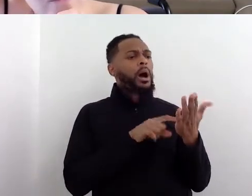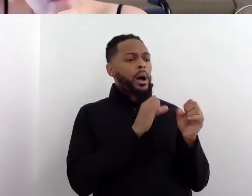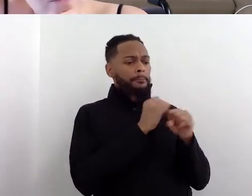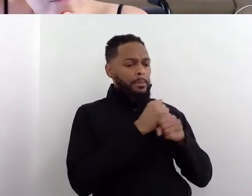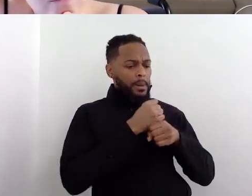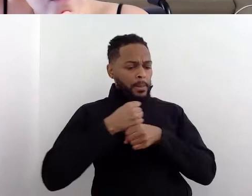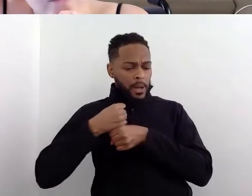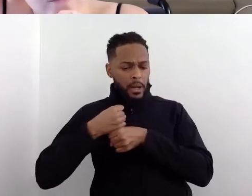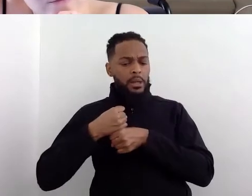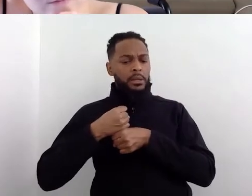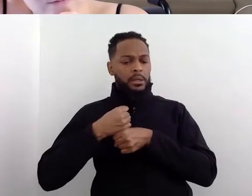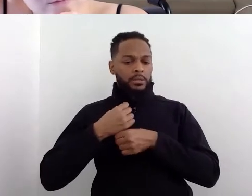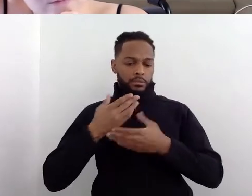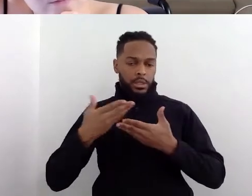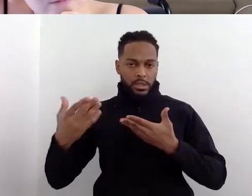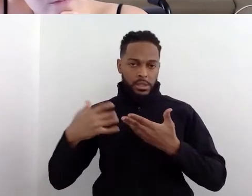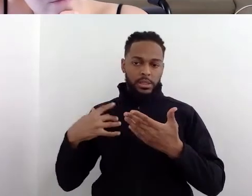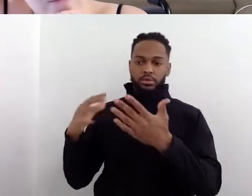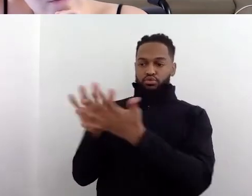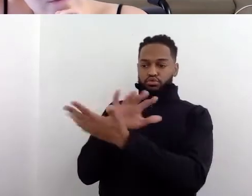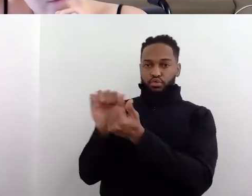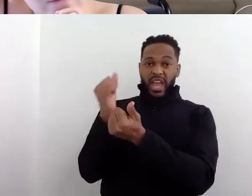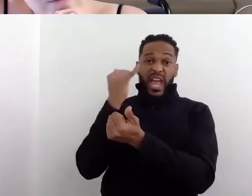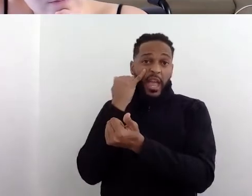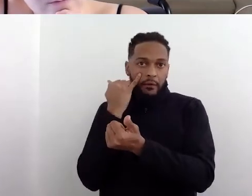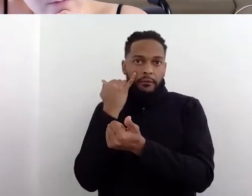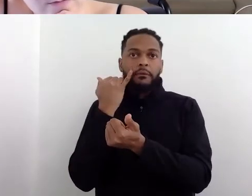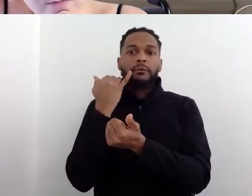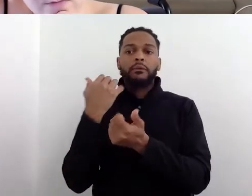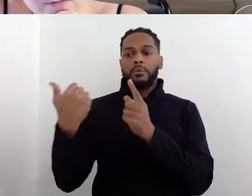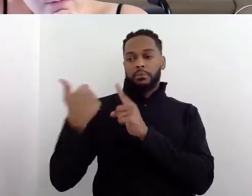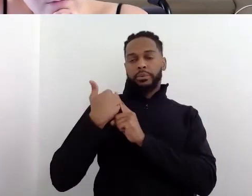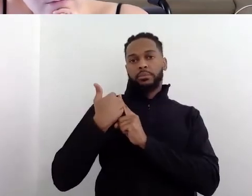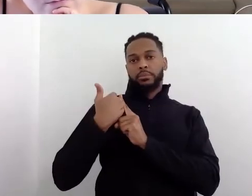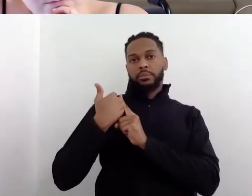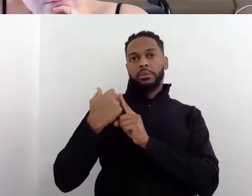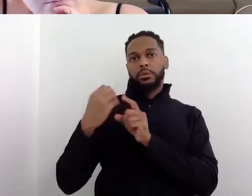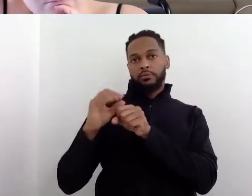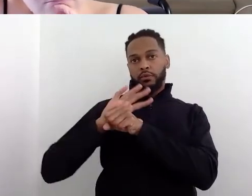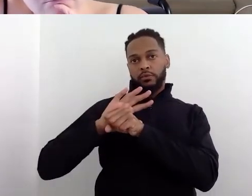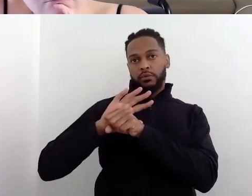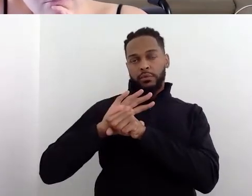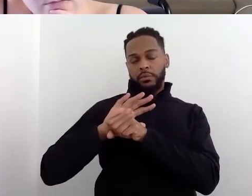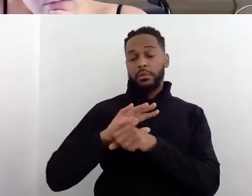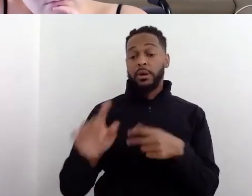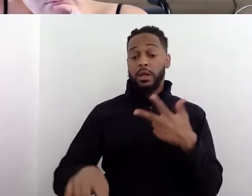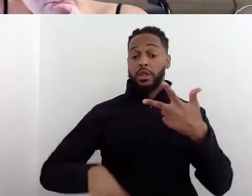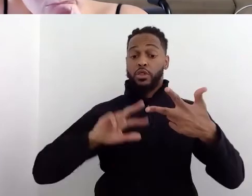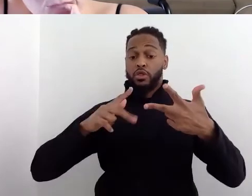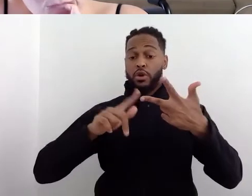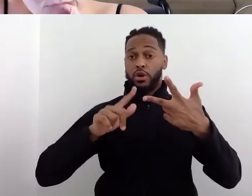destroy it. The Johnson and Johnson vaccine is a little different.